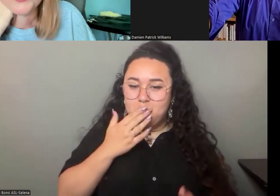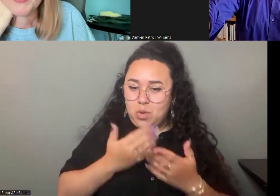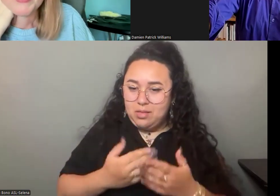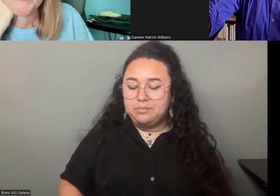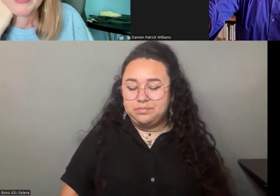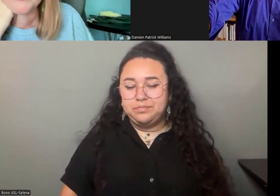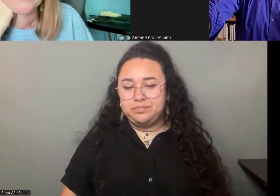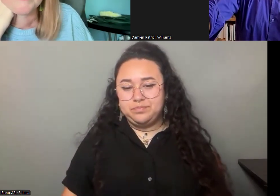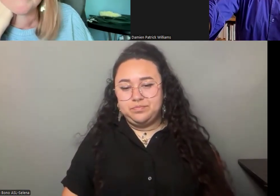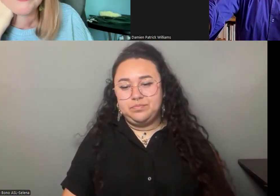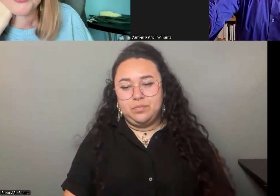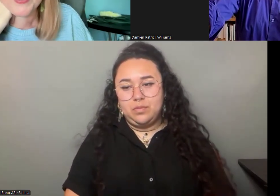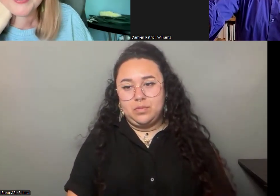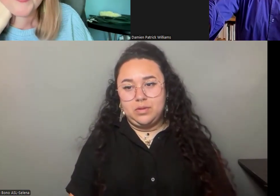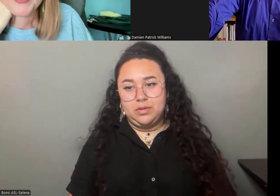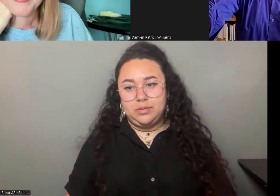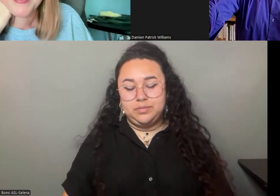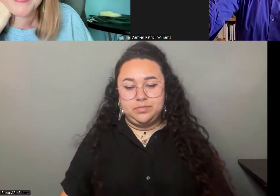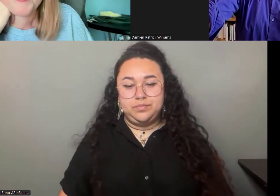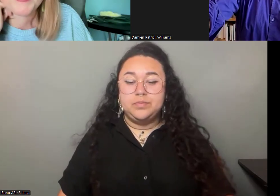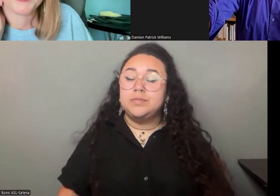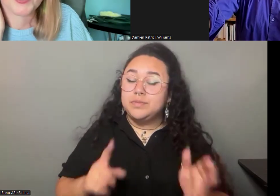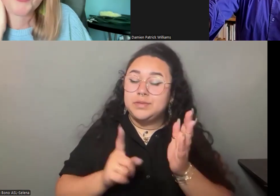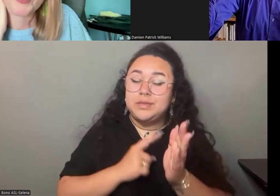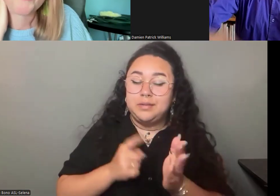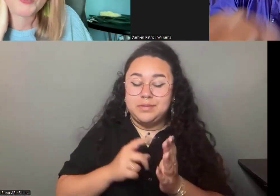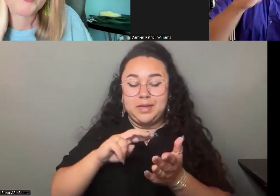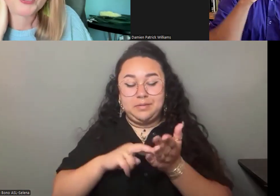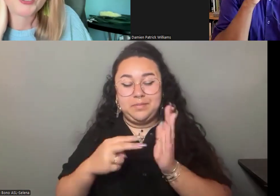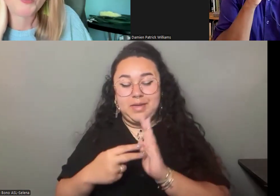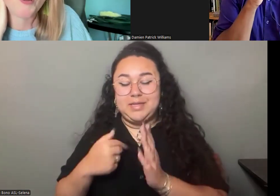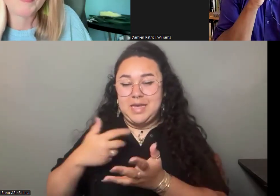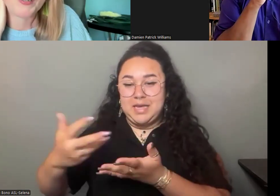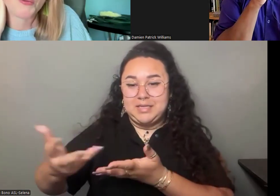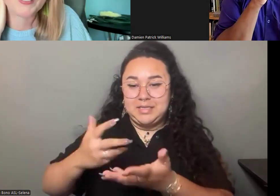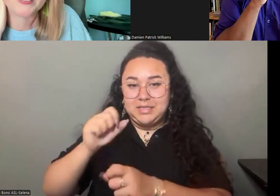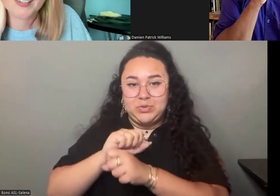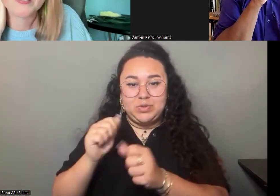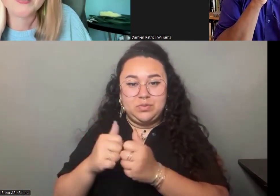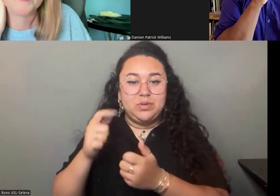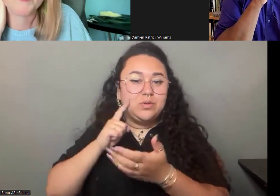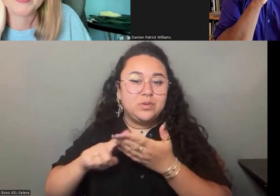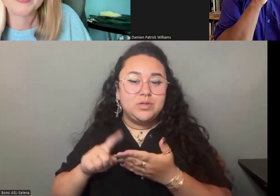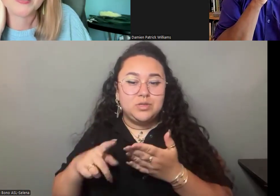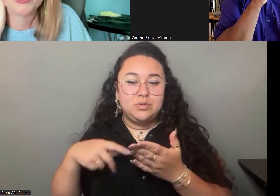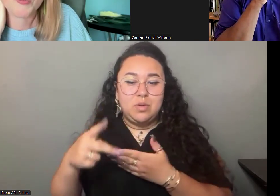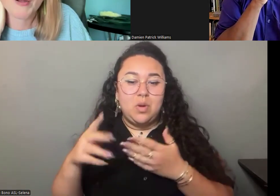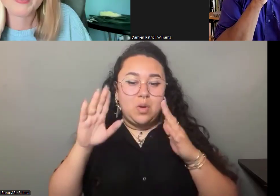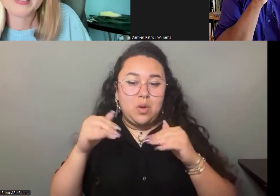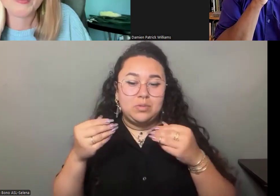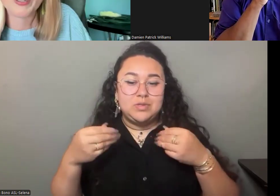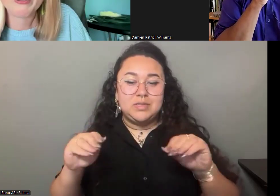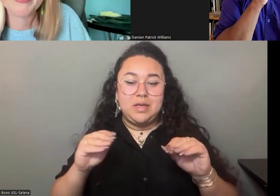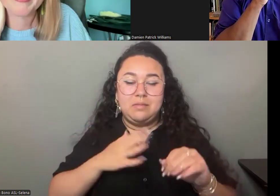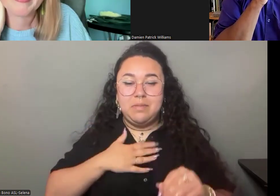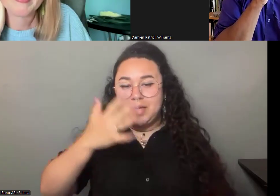And so sometimes that means interfacing with companies or with research programs that hope to sell some of this intellectual property